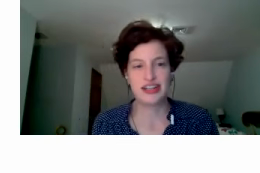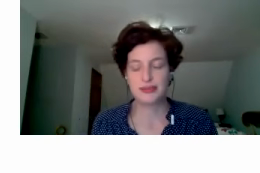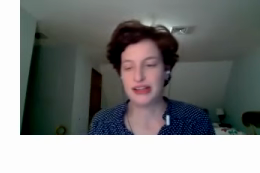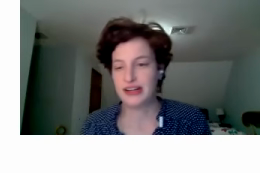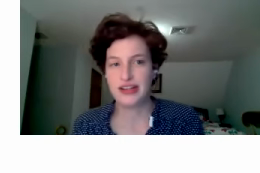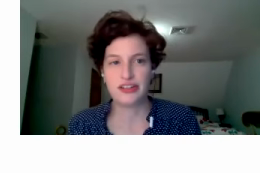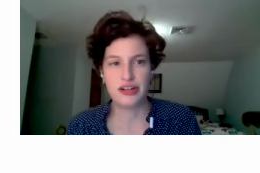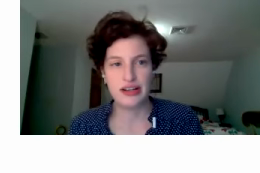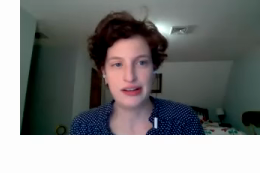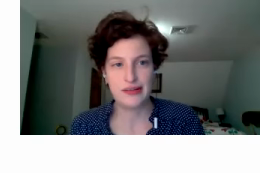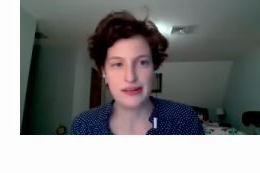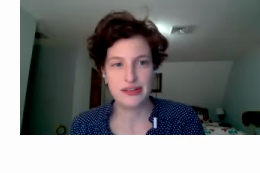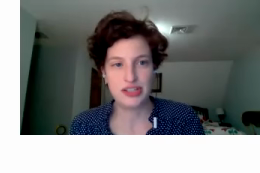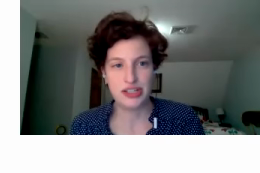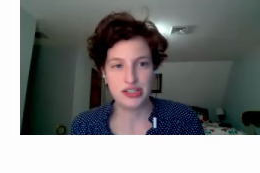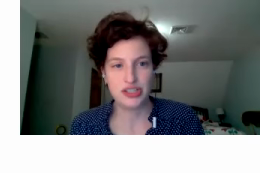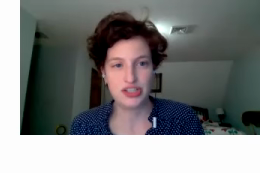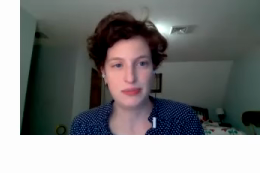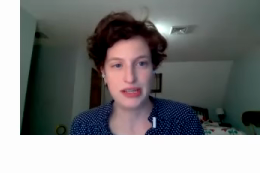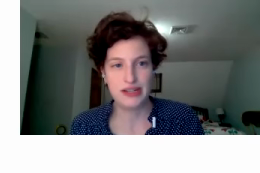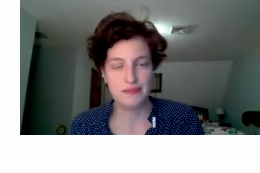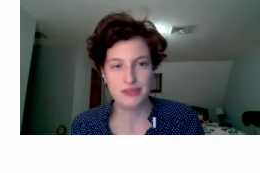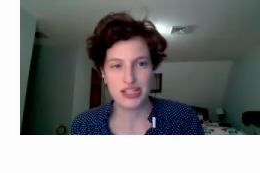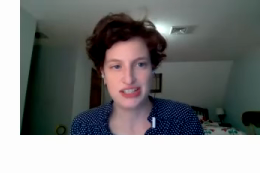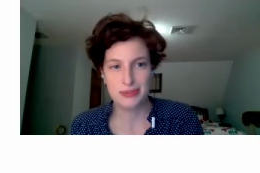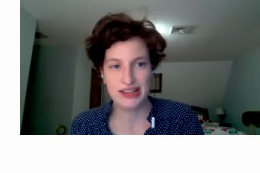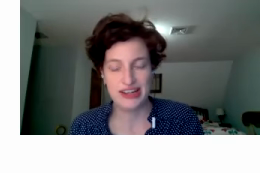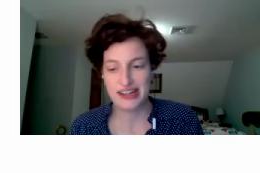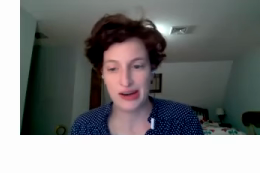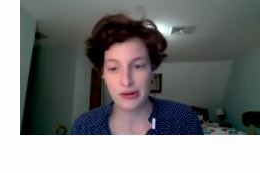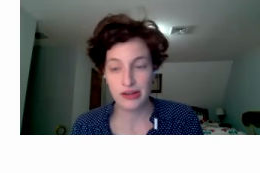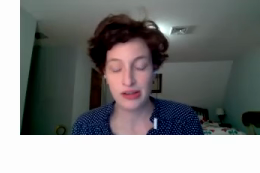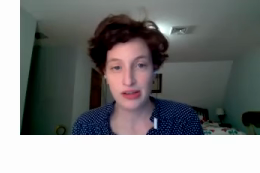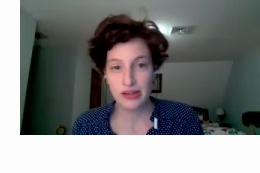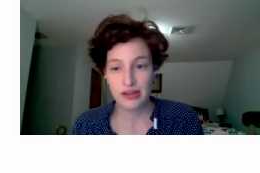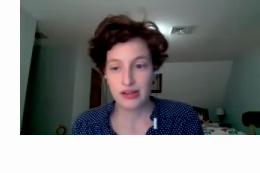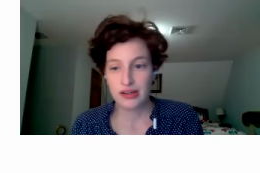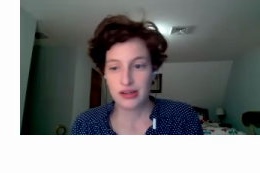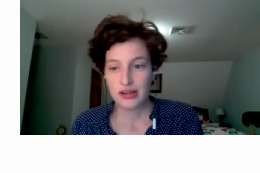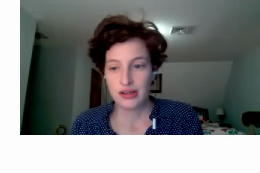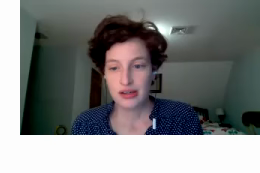Once she gets spotlighted, yes. All right. She is spotlighted now.